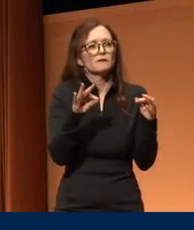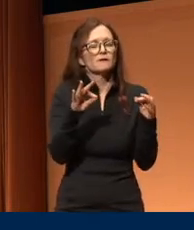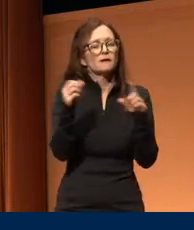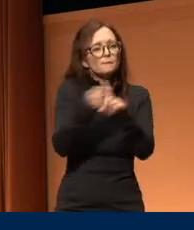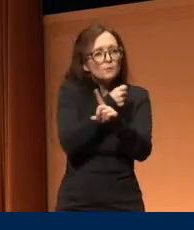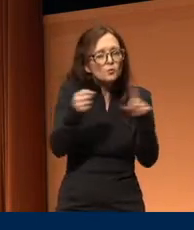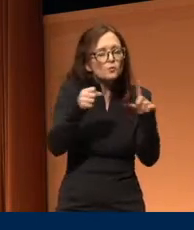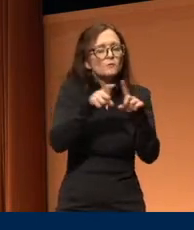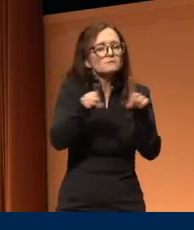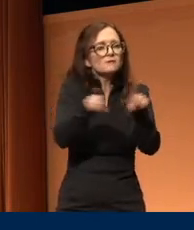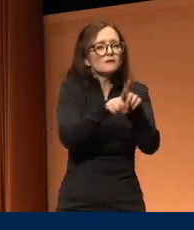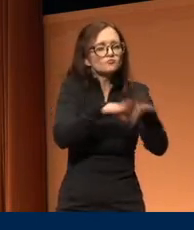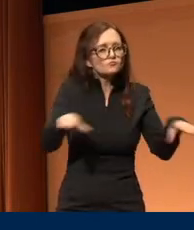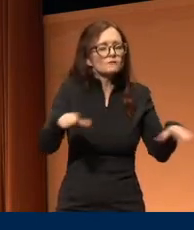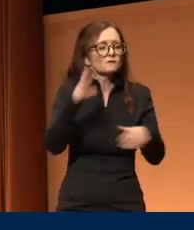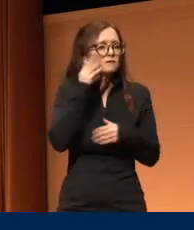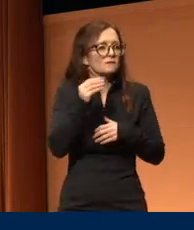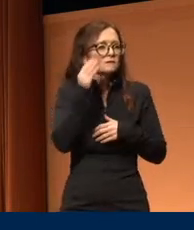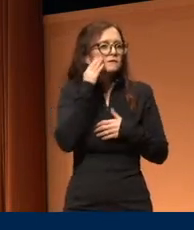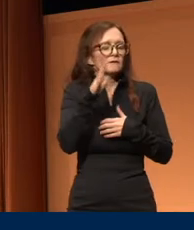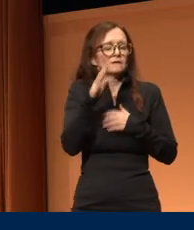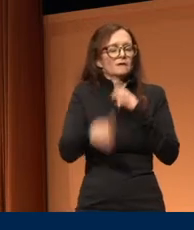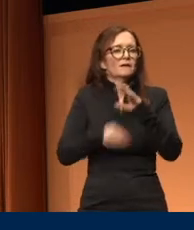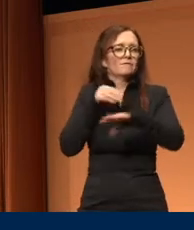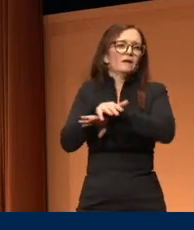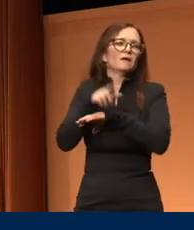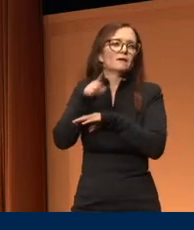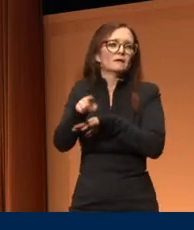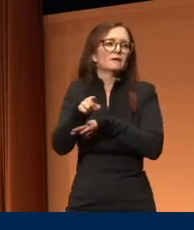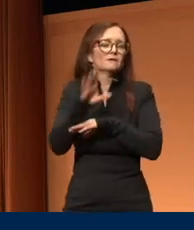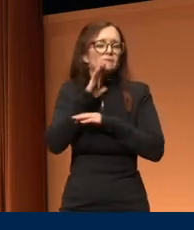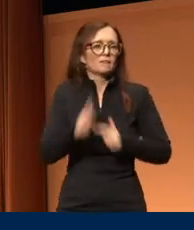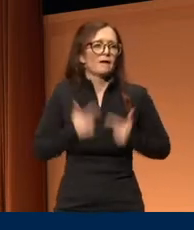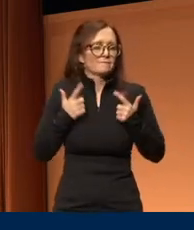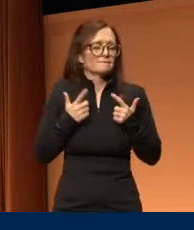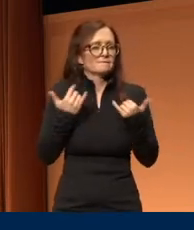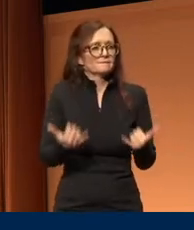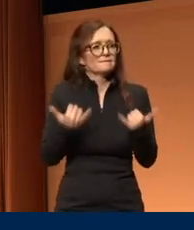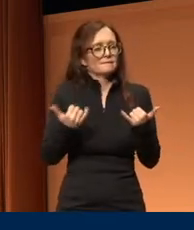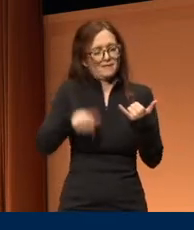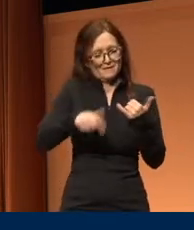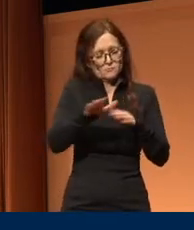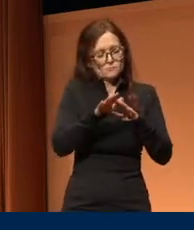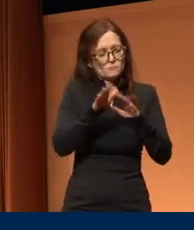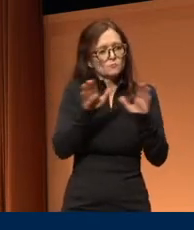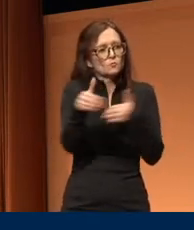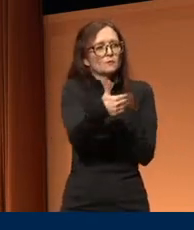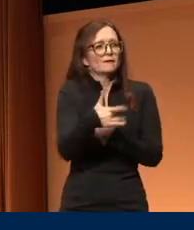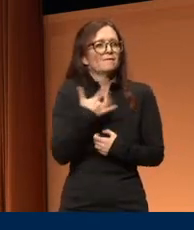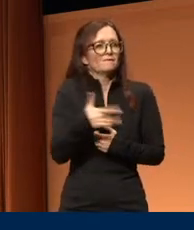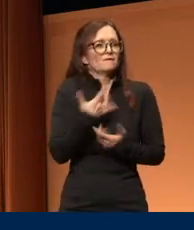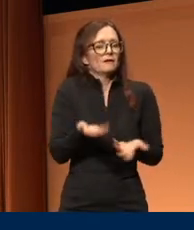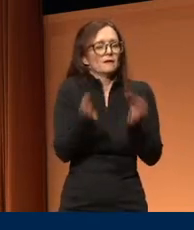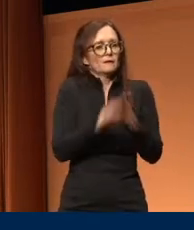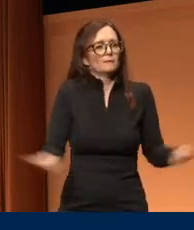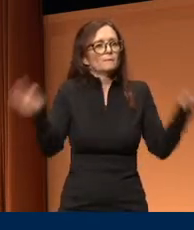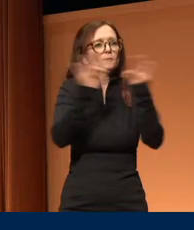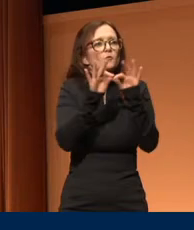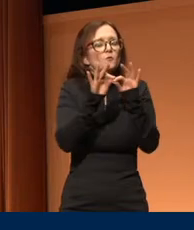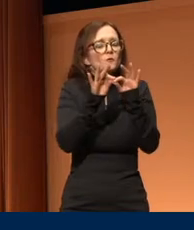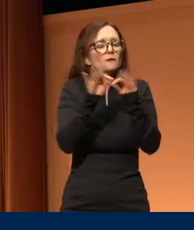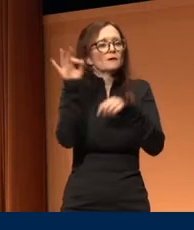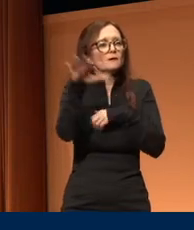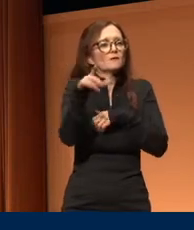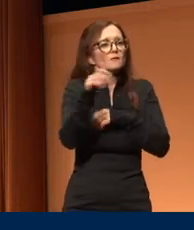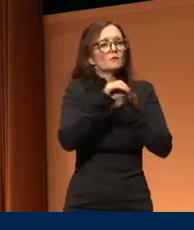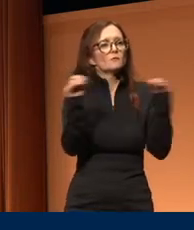a small child, he said, and the experience had affected his attitudes toward gay people. Here, in this room, he felt it was important to declare his view.